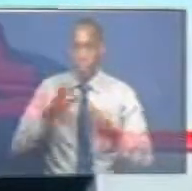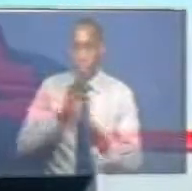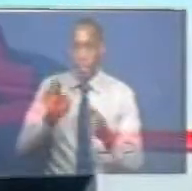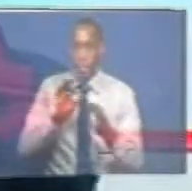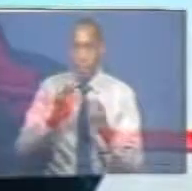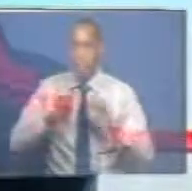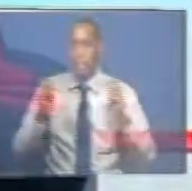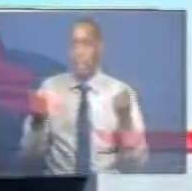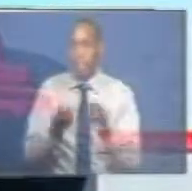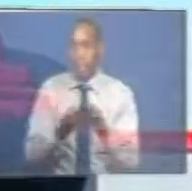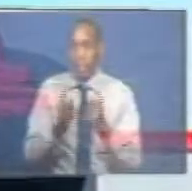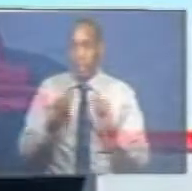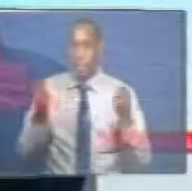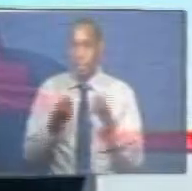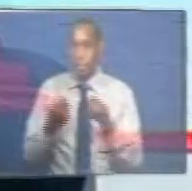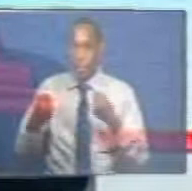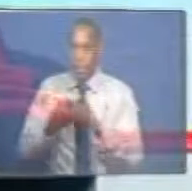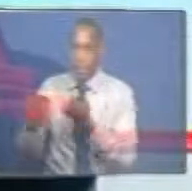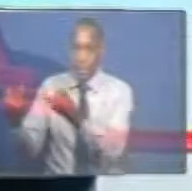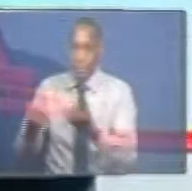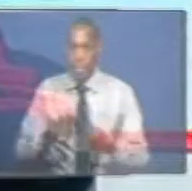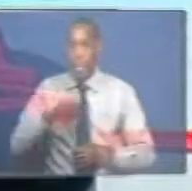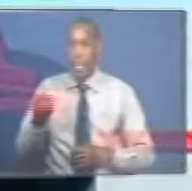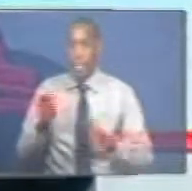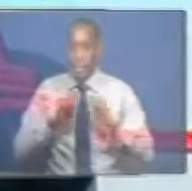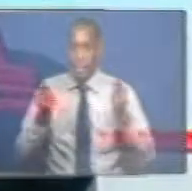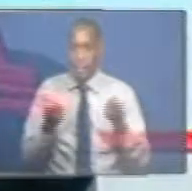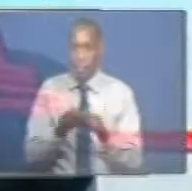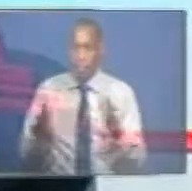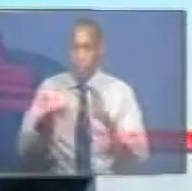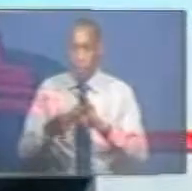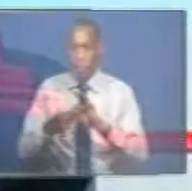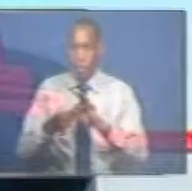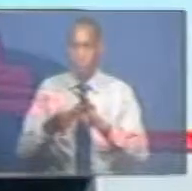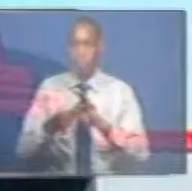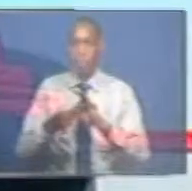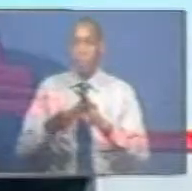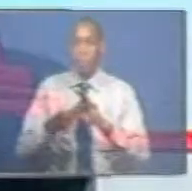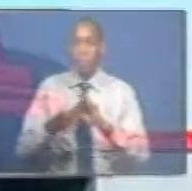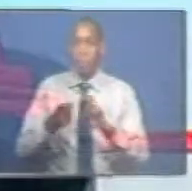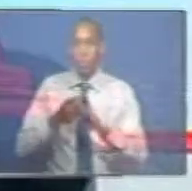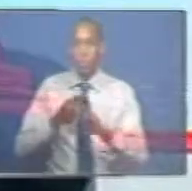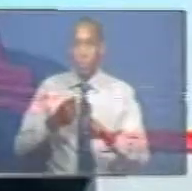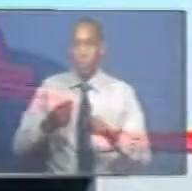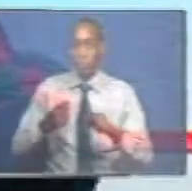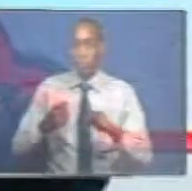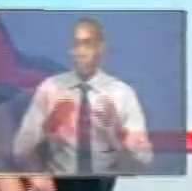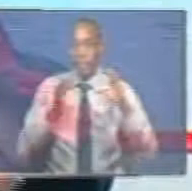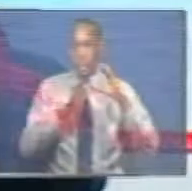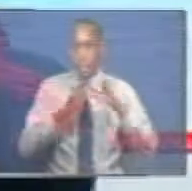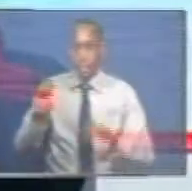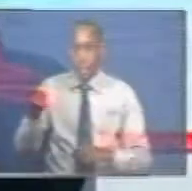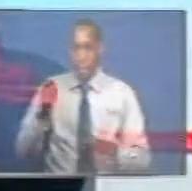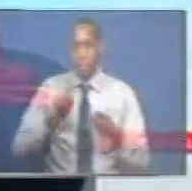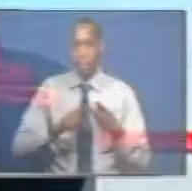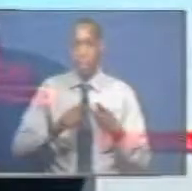teams. So the teams play. We invite other teams to come join the charity from Chelsea, Kenya,